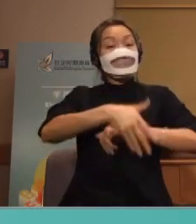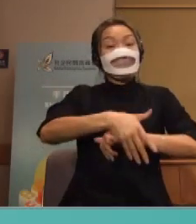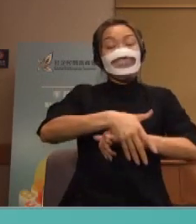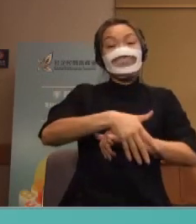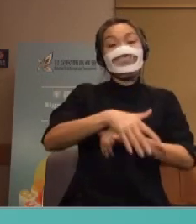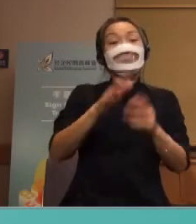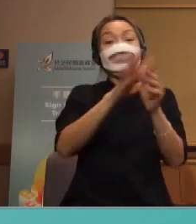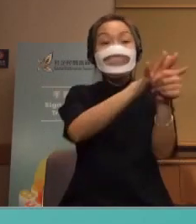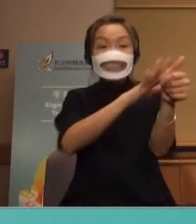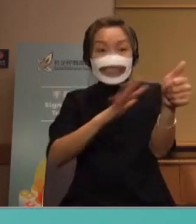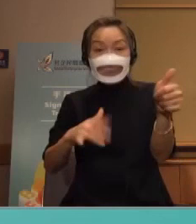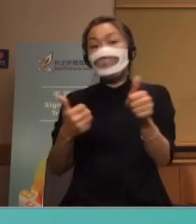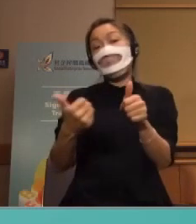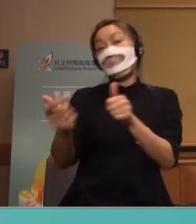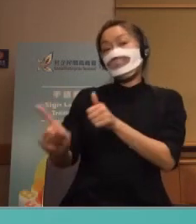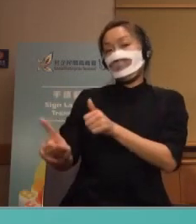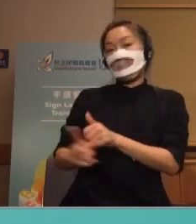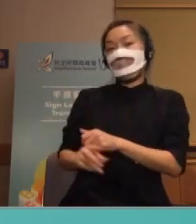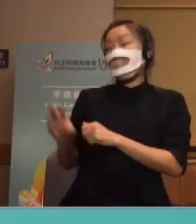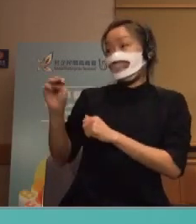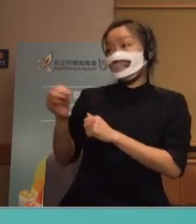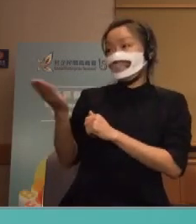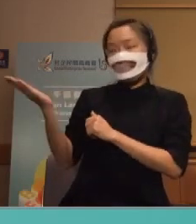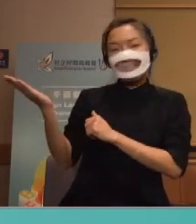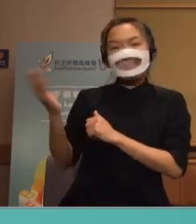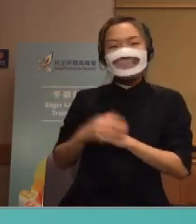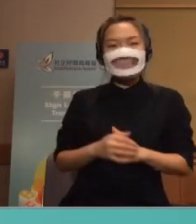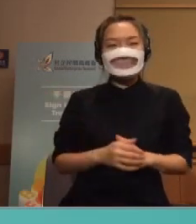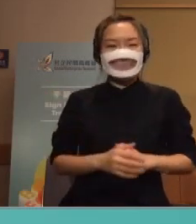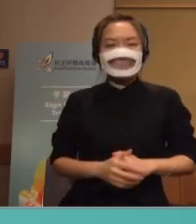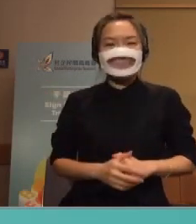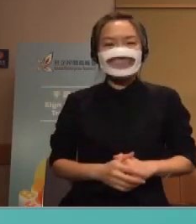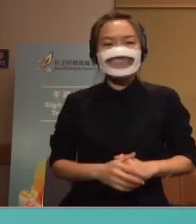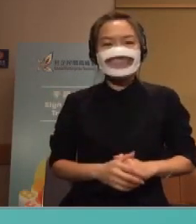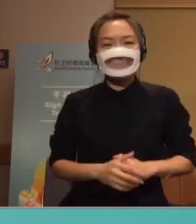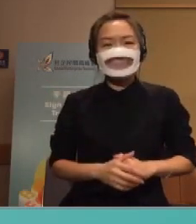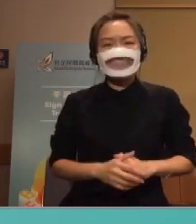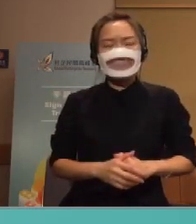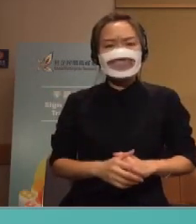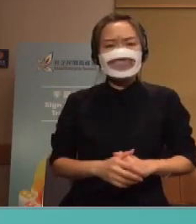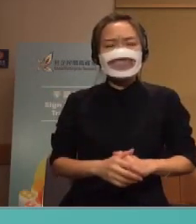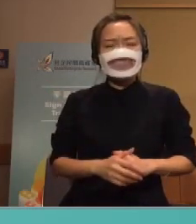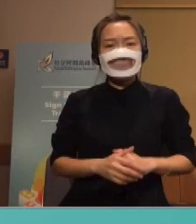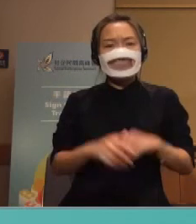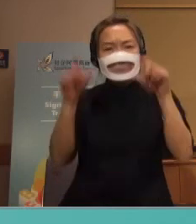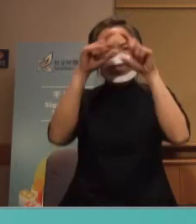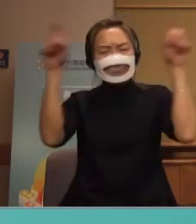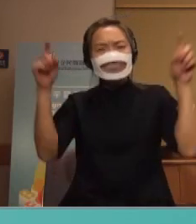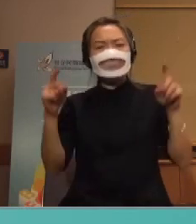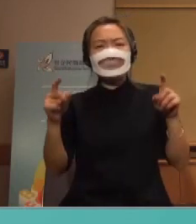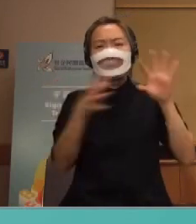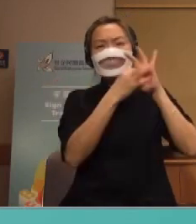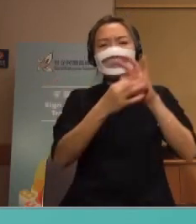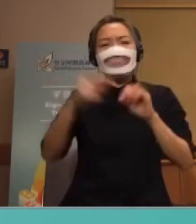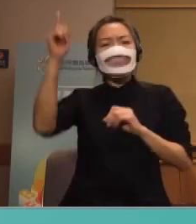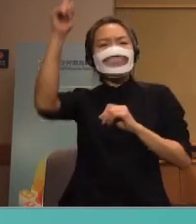the phrases evolution of degen, especially for climate change. So there's a concept called DeFi, right, decentralized finance. And